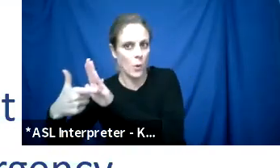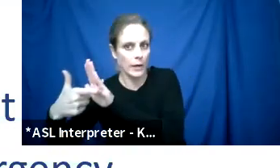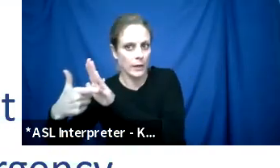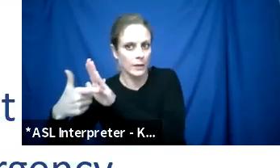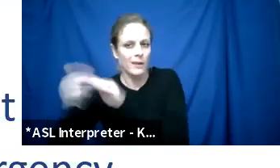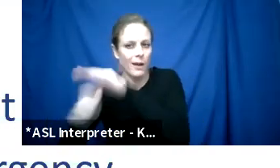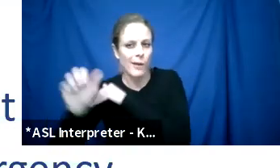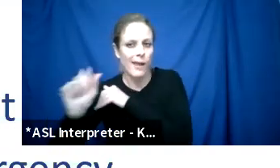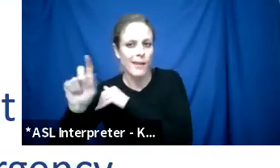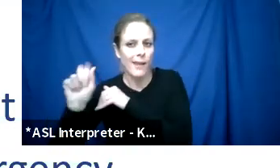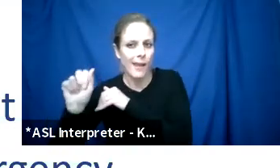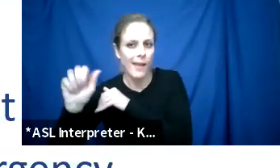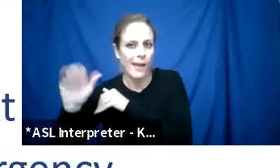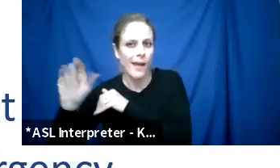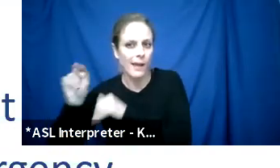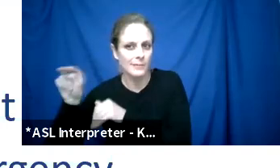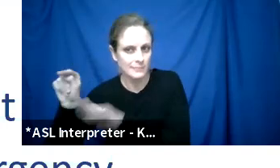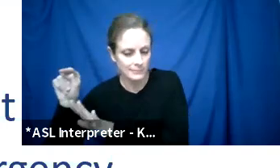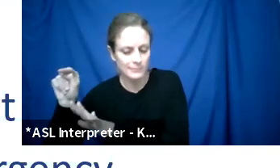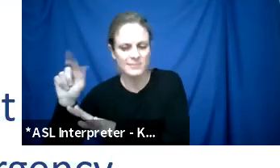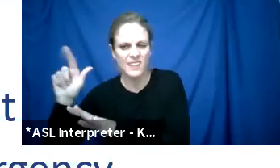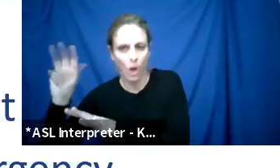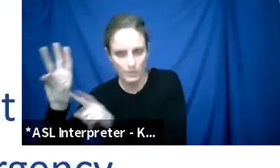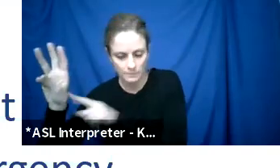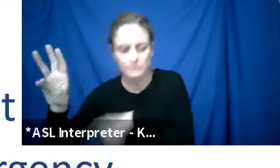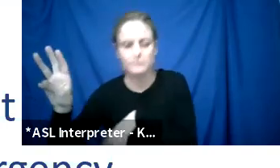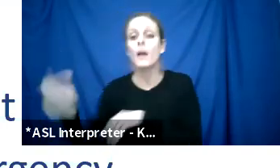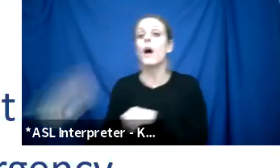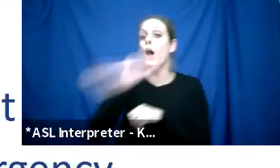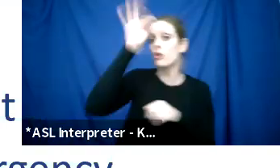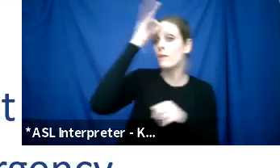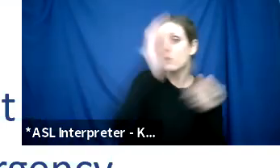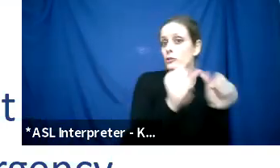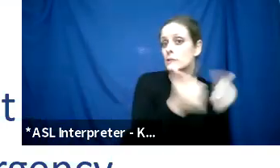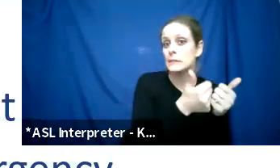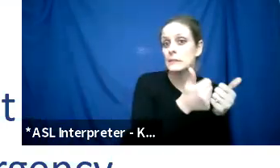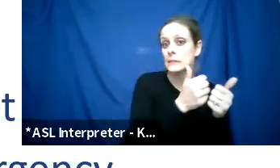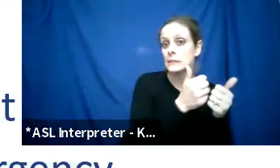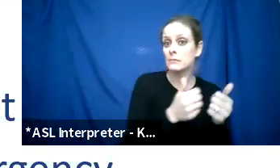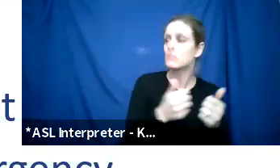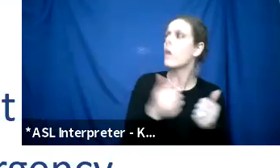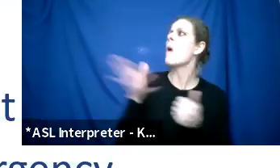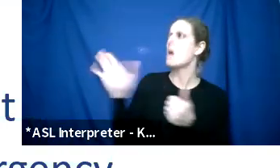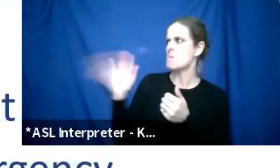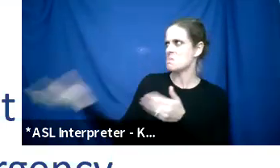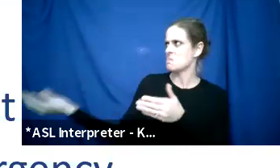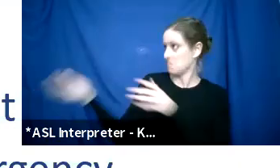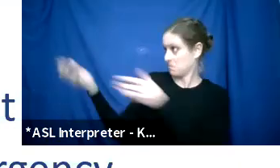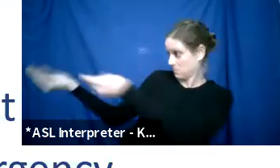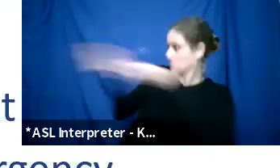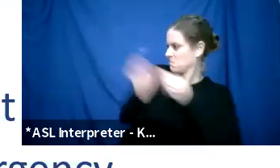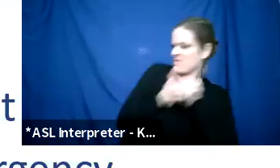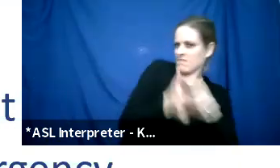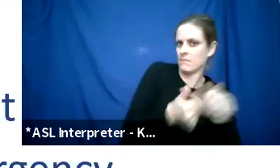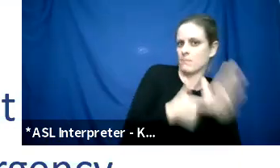Americans with Disability Act law. Other federal agencies may implement them as well under the Rehabilitation Act, which